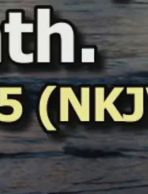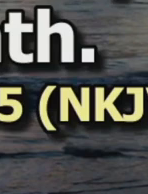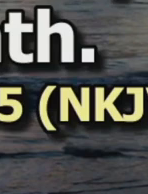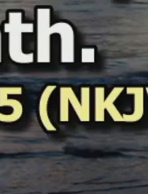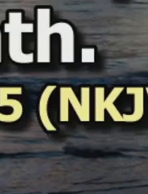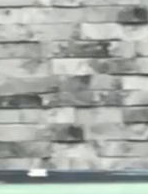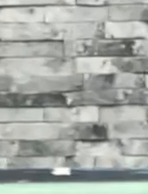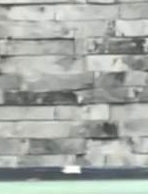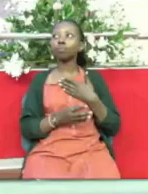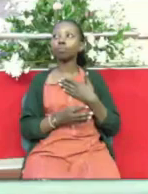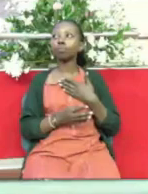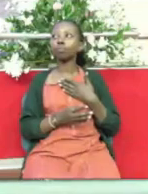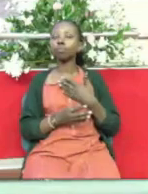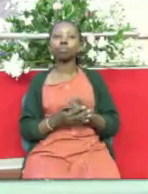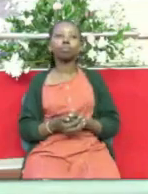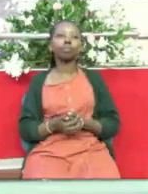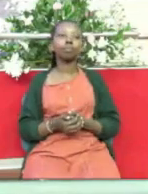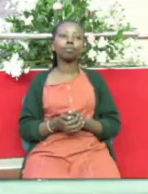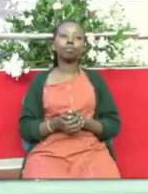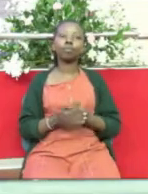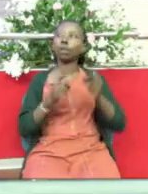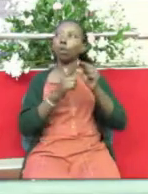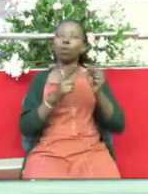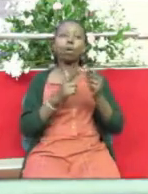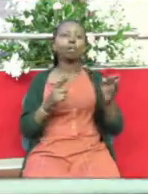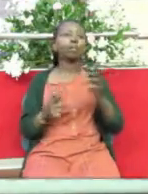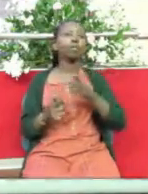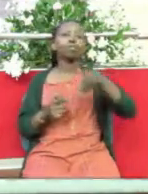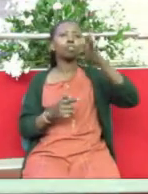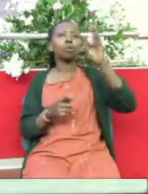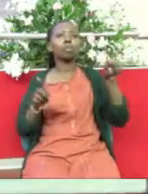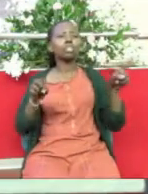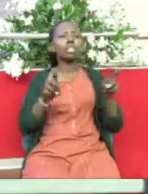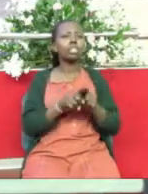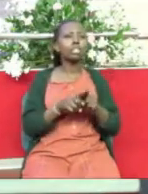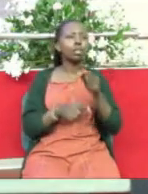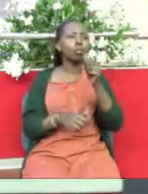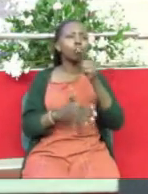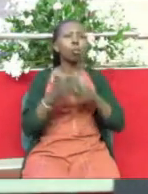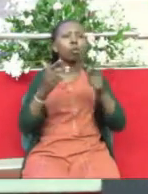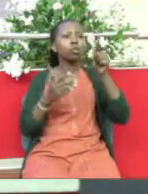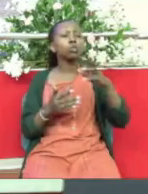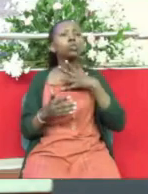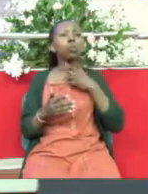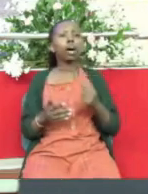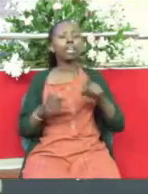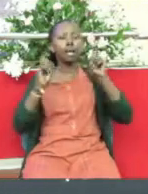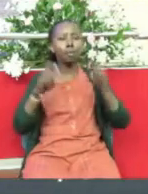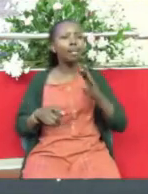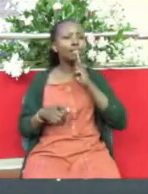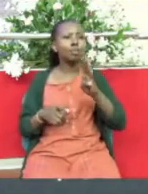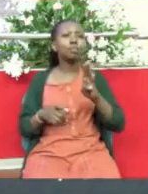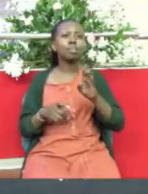miguu yangu na nuru kwenye njia yangu. The word of God is the teeth that you need, and it needs to be sharpened in you